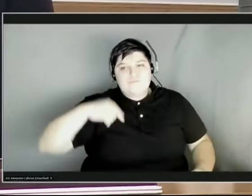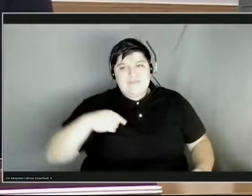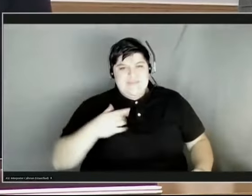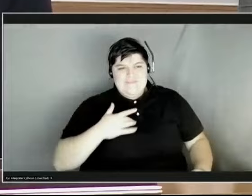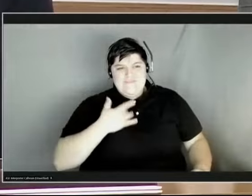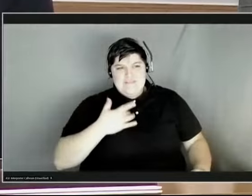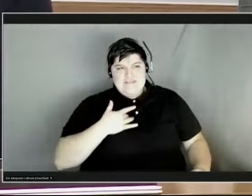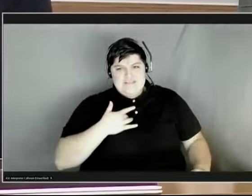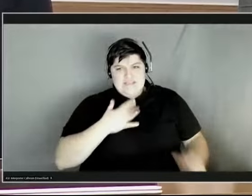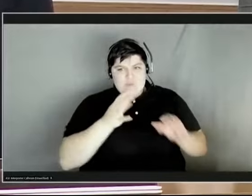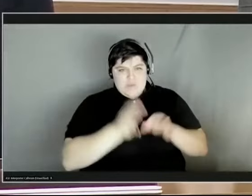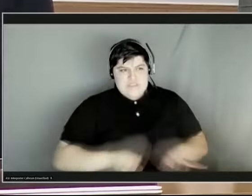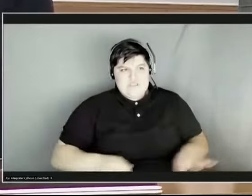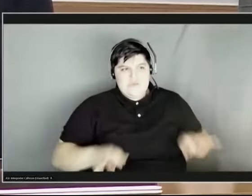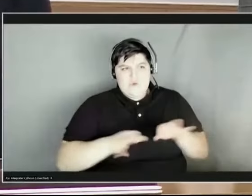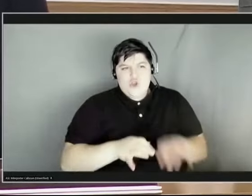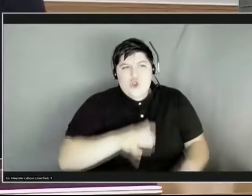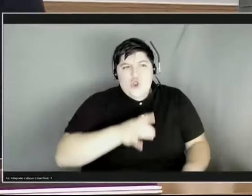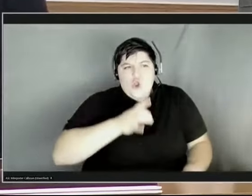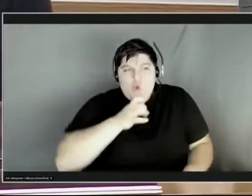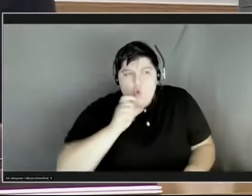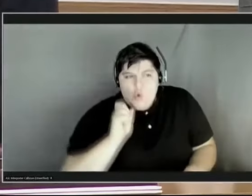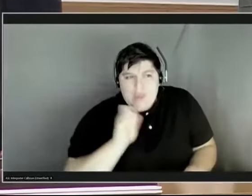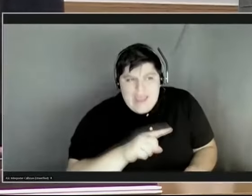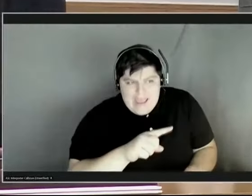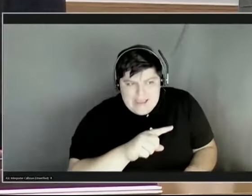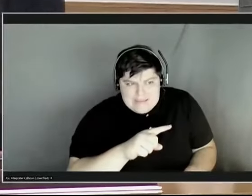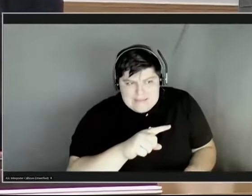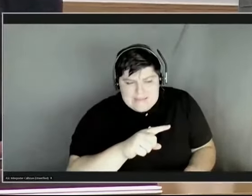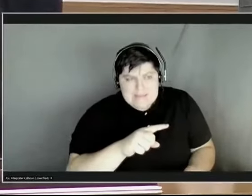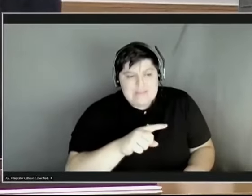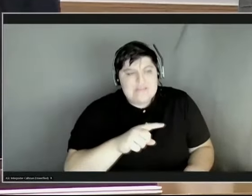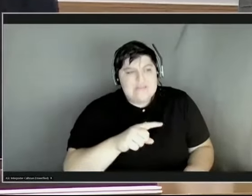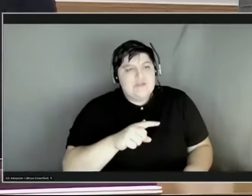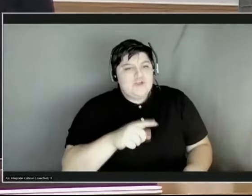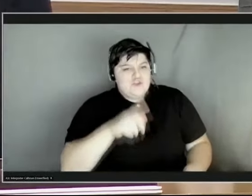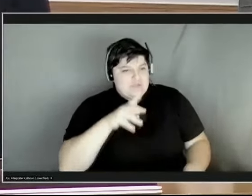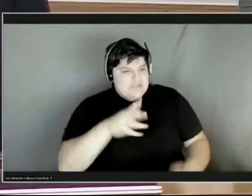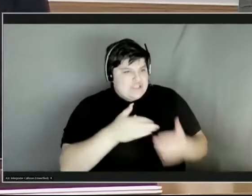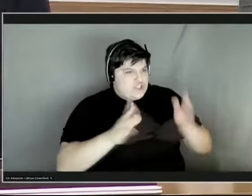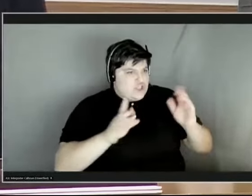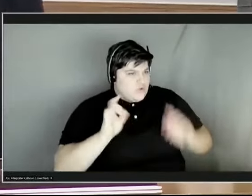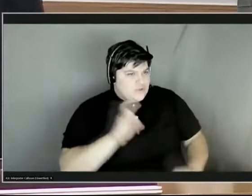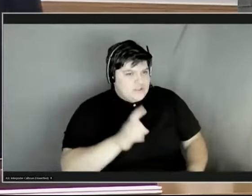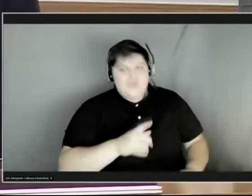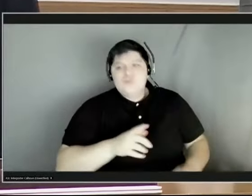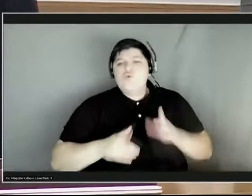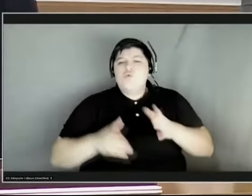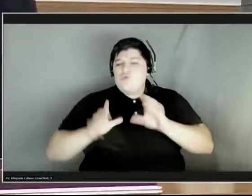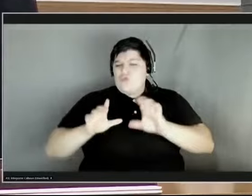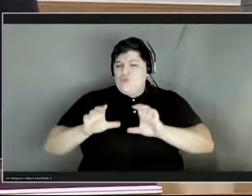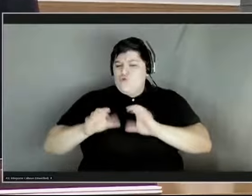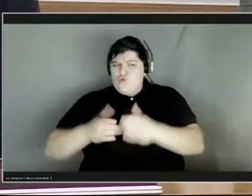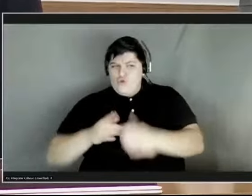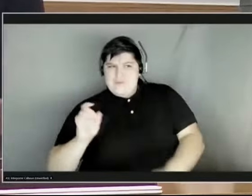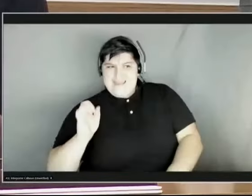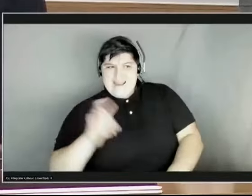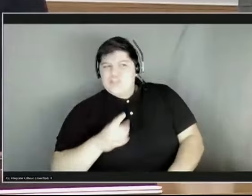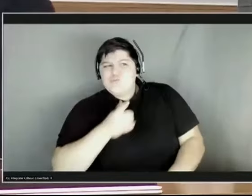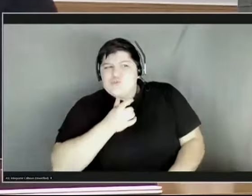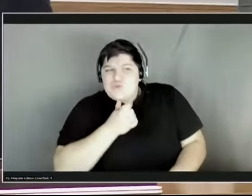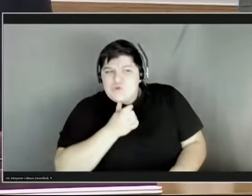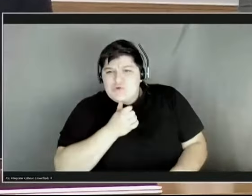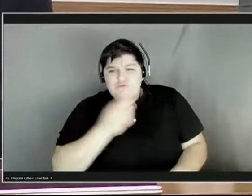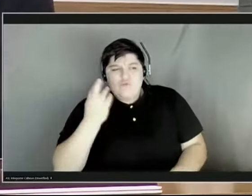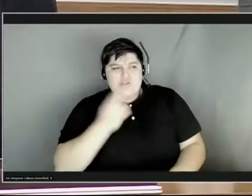mattered who asked. Who made this general inquiry? So who was it that made this general inquiry, and why did you